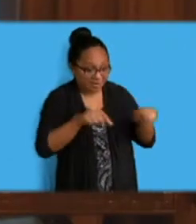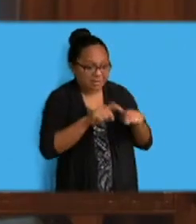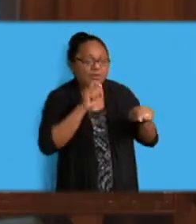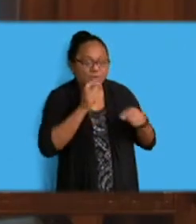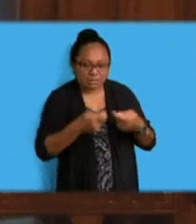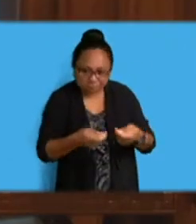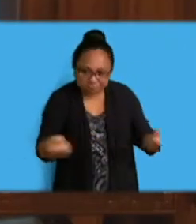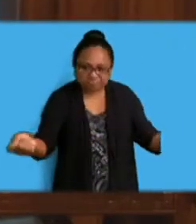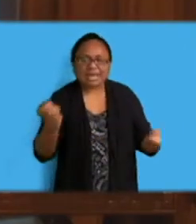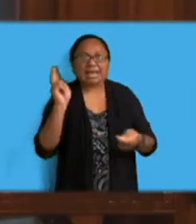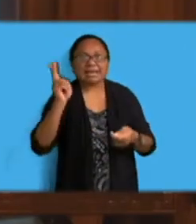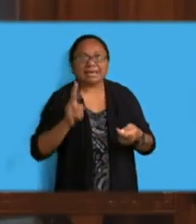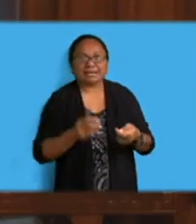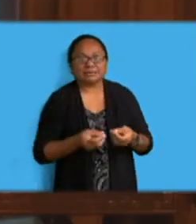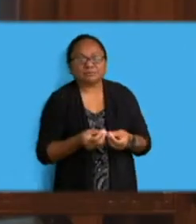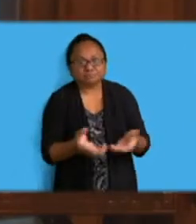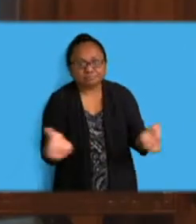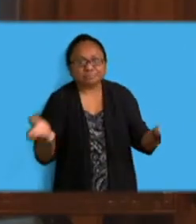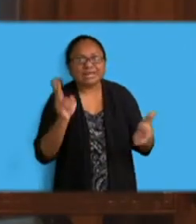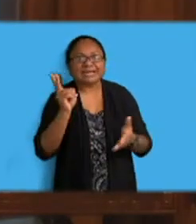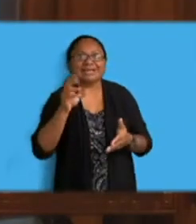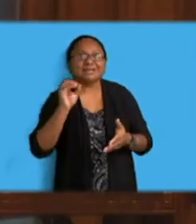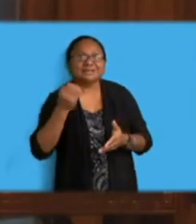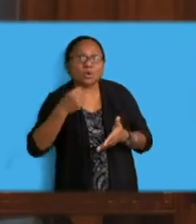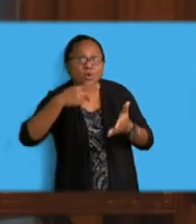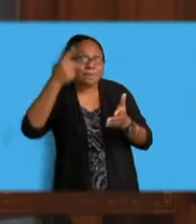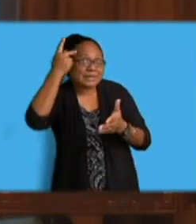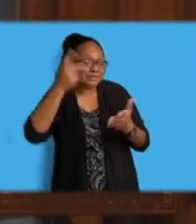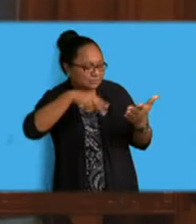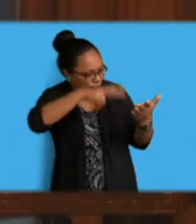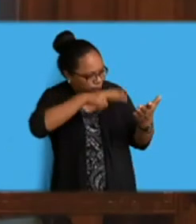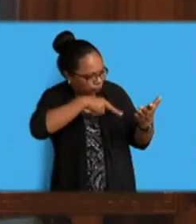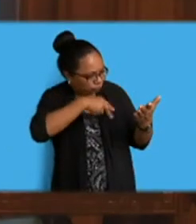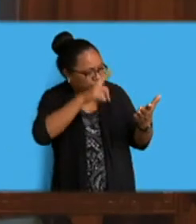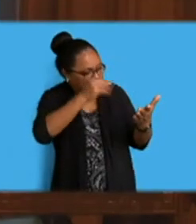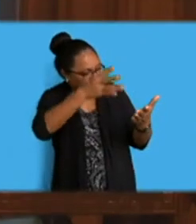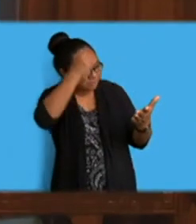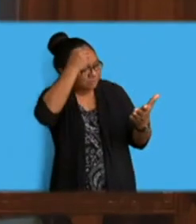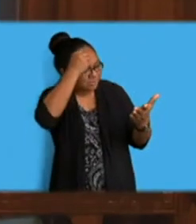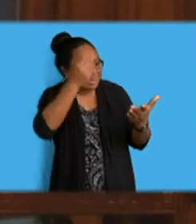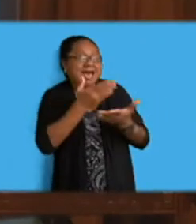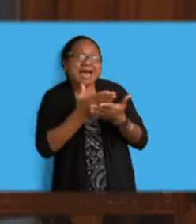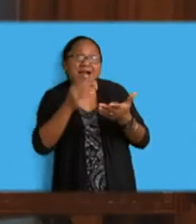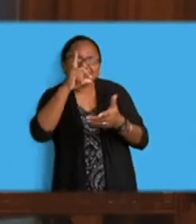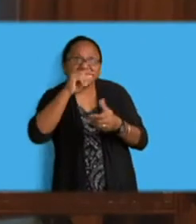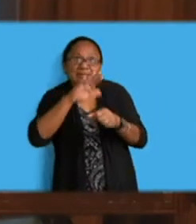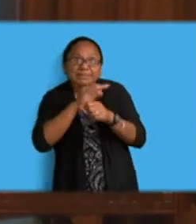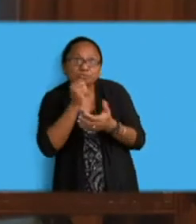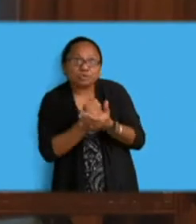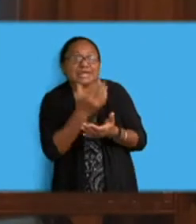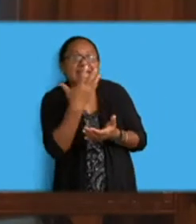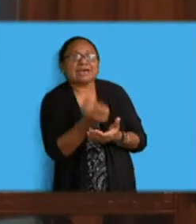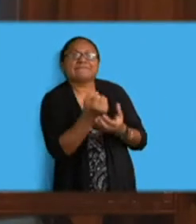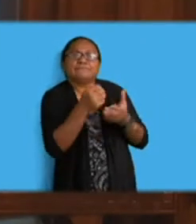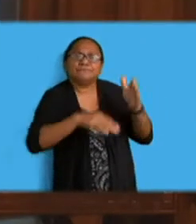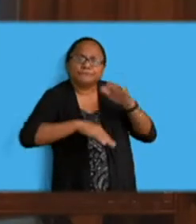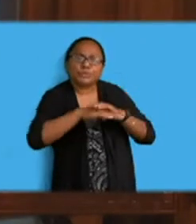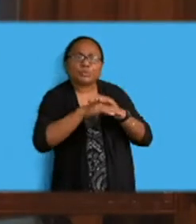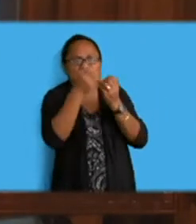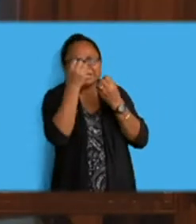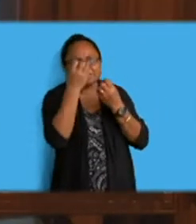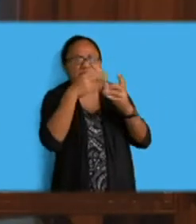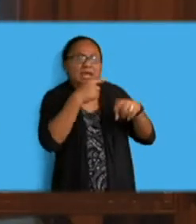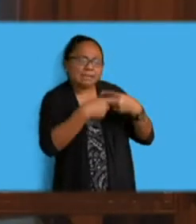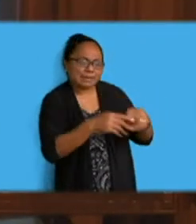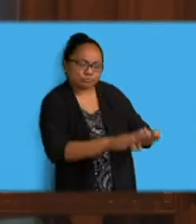regularly so that parents are updated on how they can ensure that they have full information about how their child